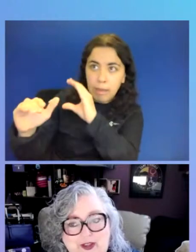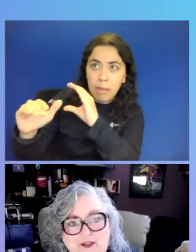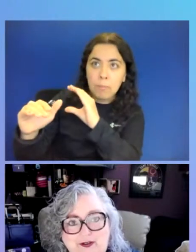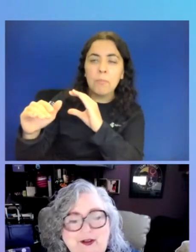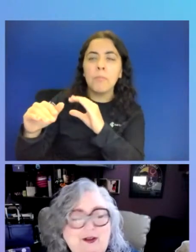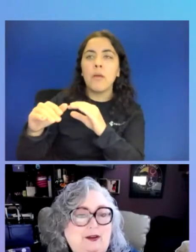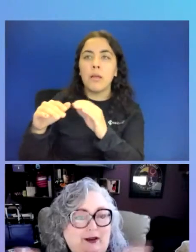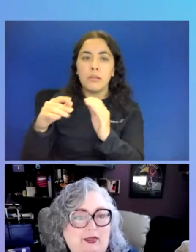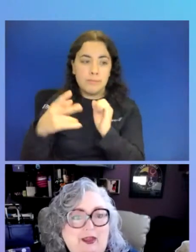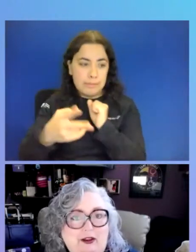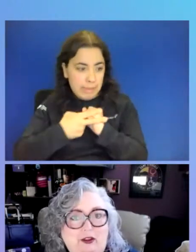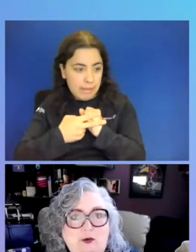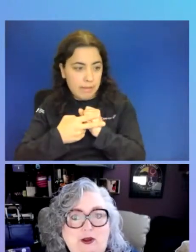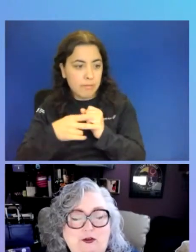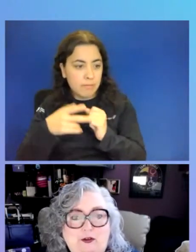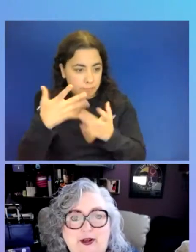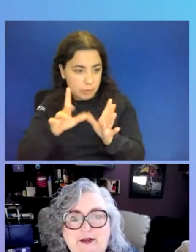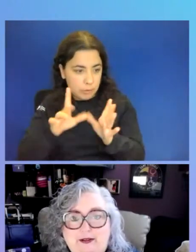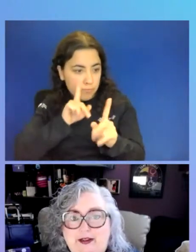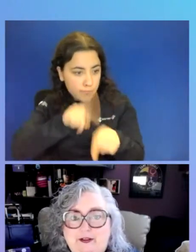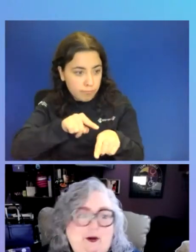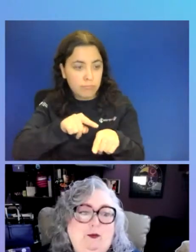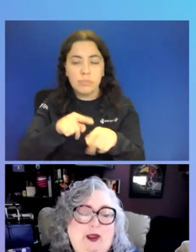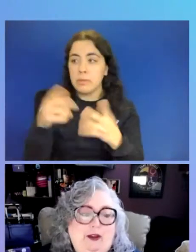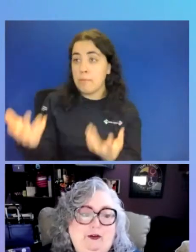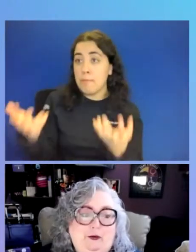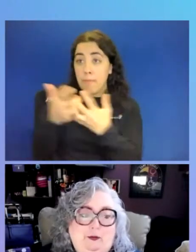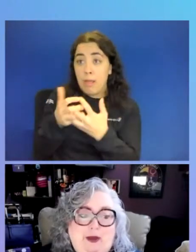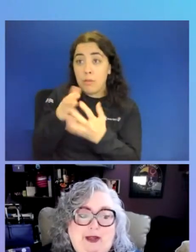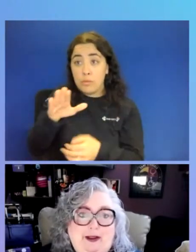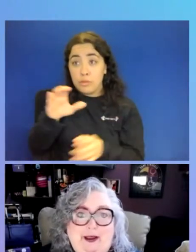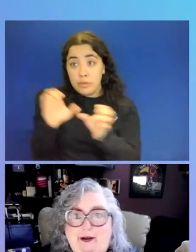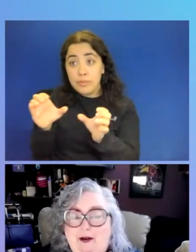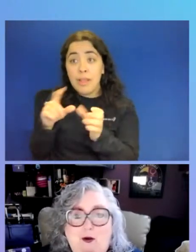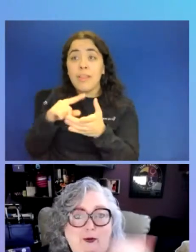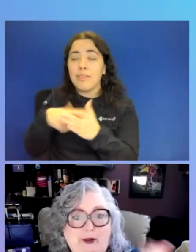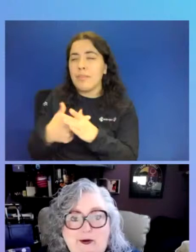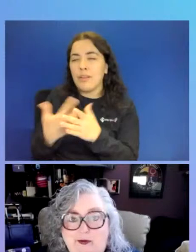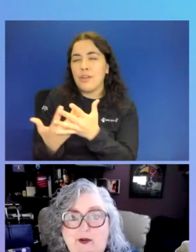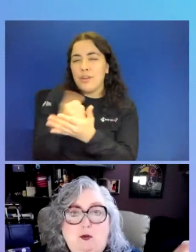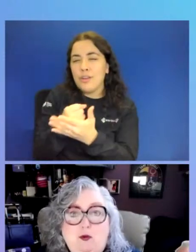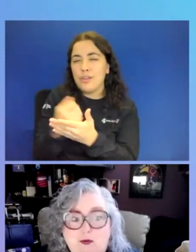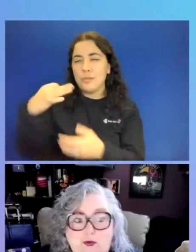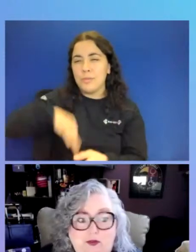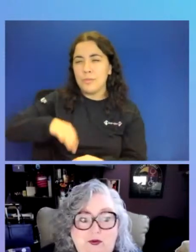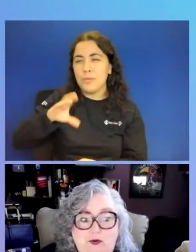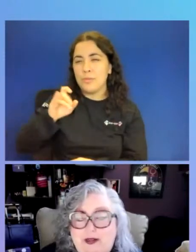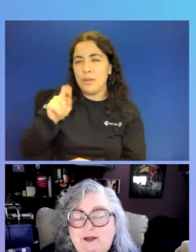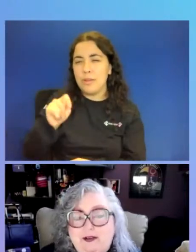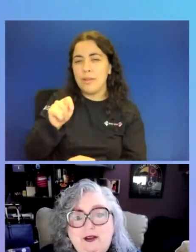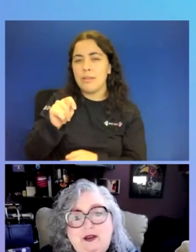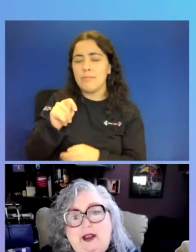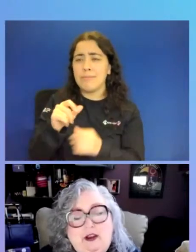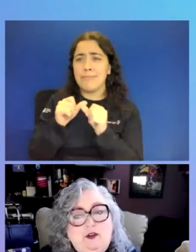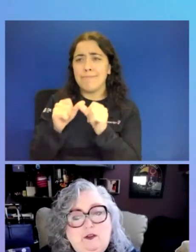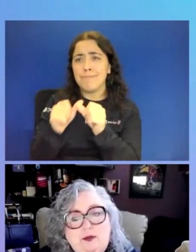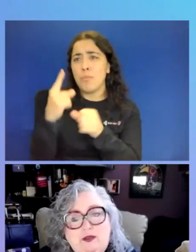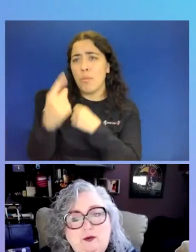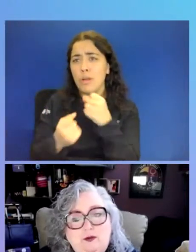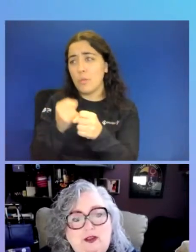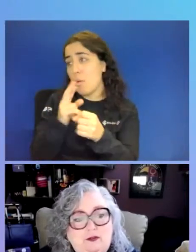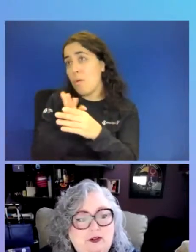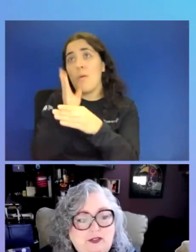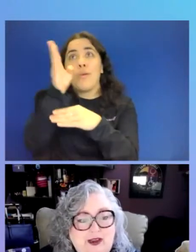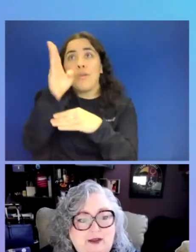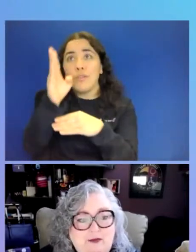your certification, then you can earn credits. It's a great way to maintain a whole year, if not more's worth of your credits. And you can